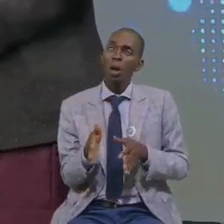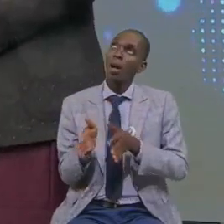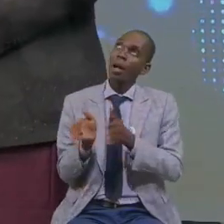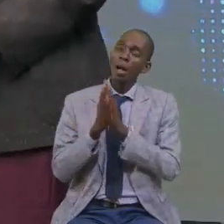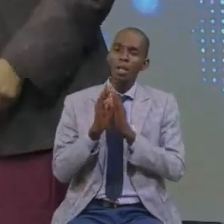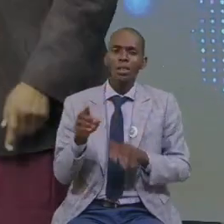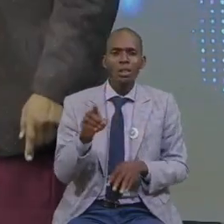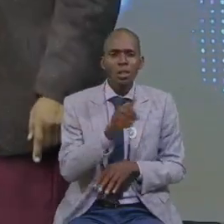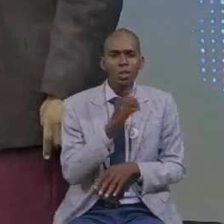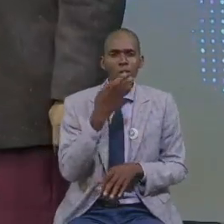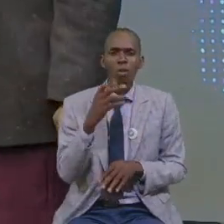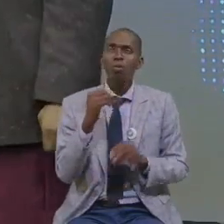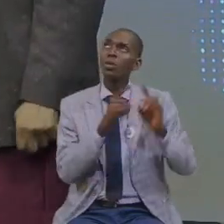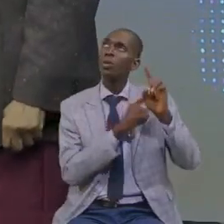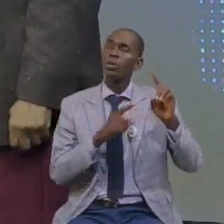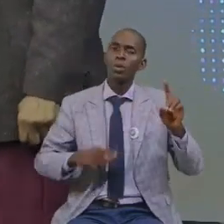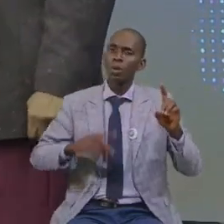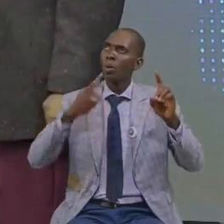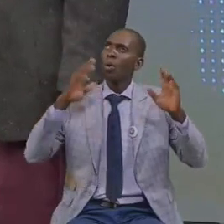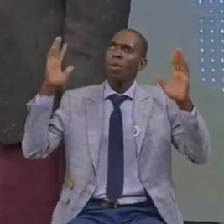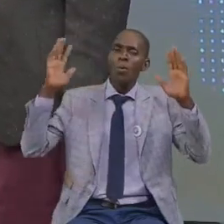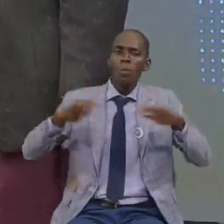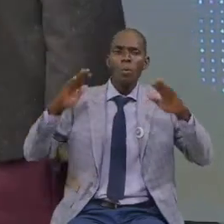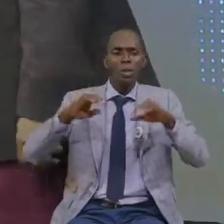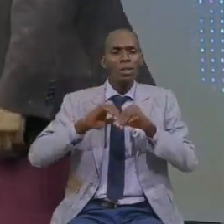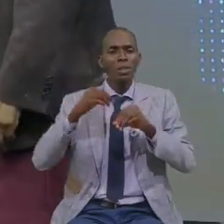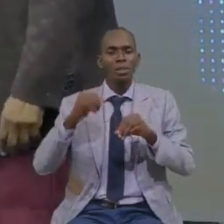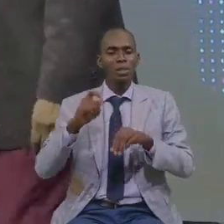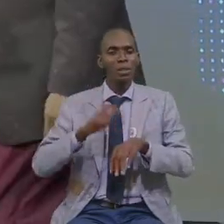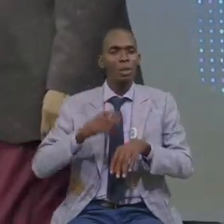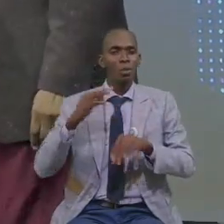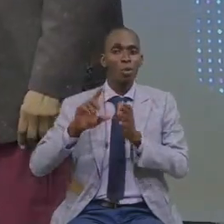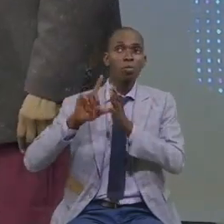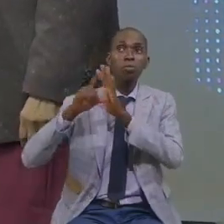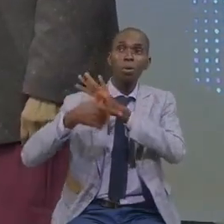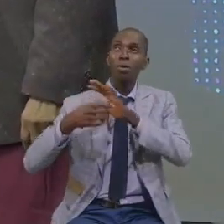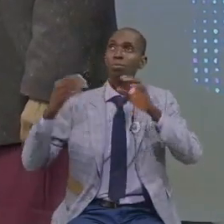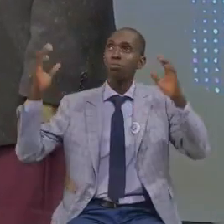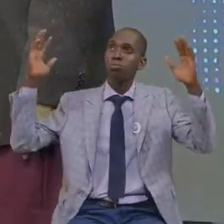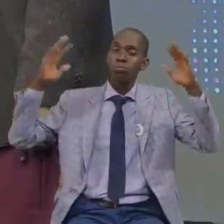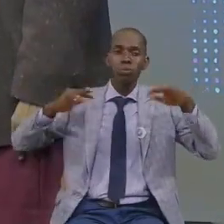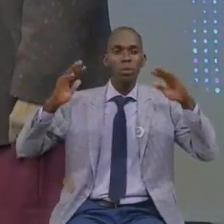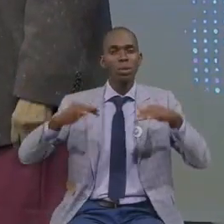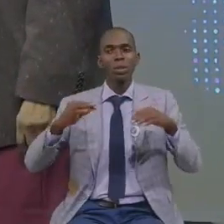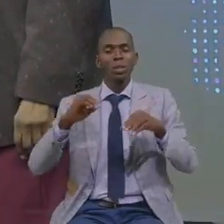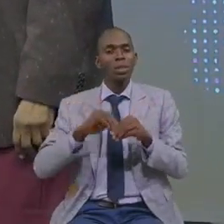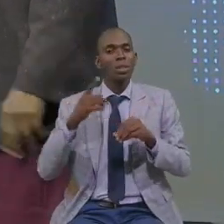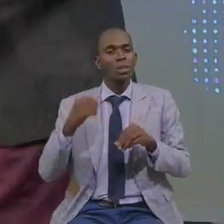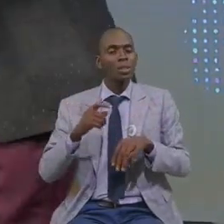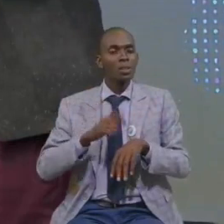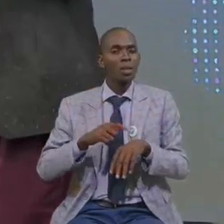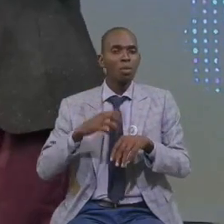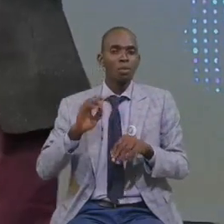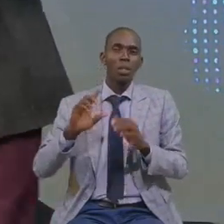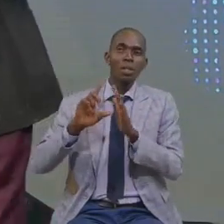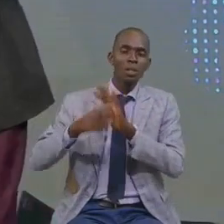Lord rain in the time of the latter rain. In the time of the latter rain. In the time of